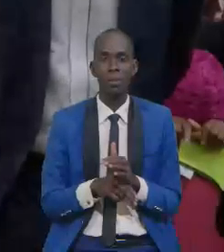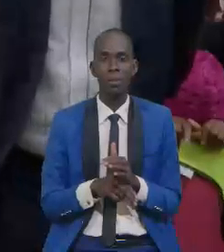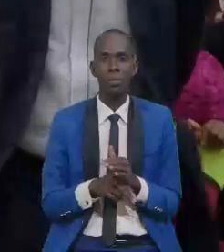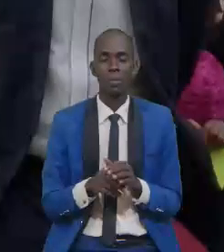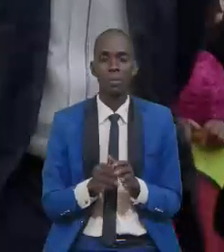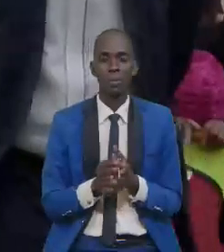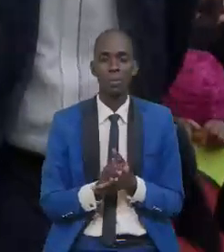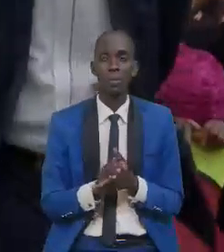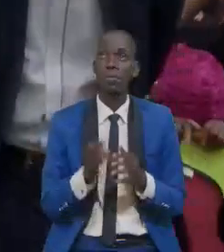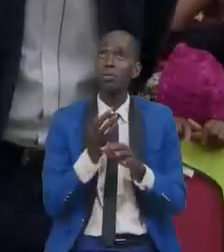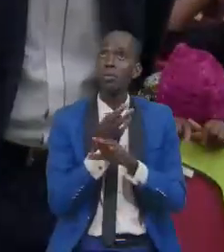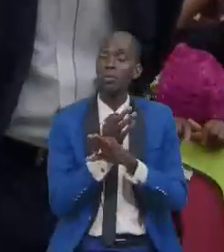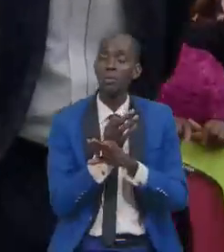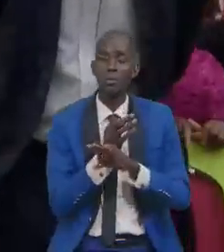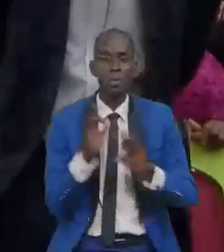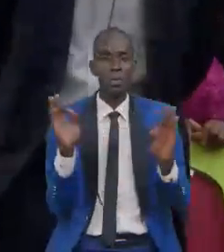freedom,